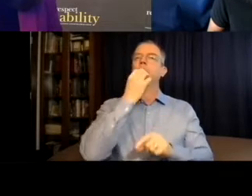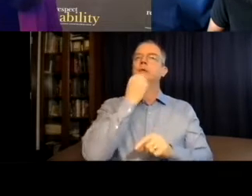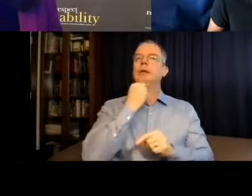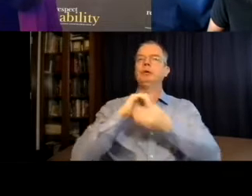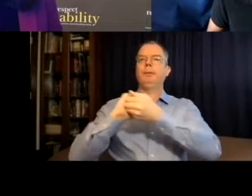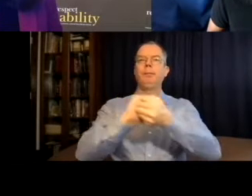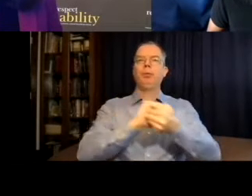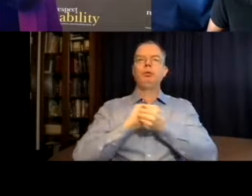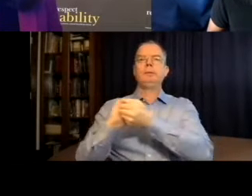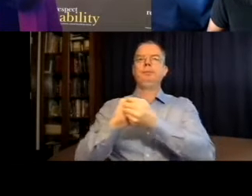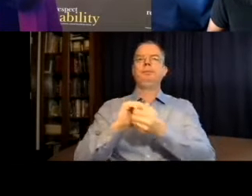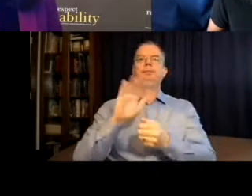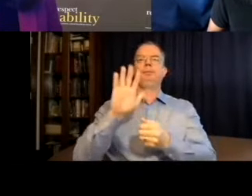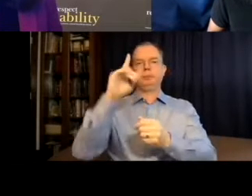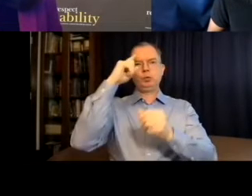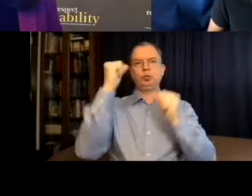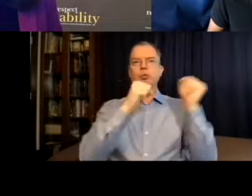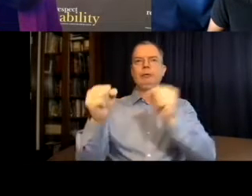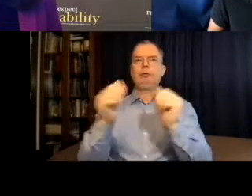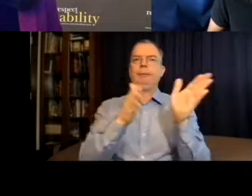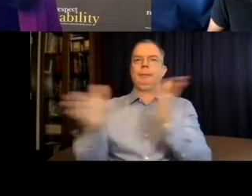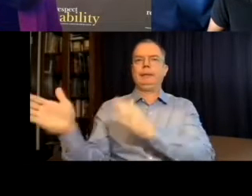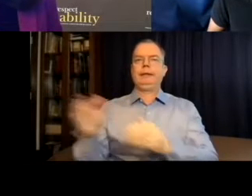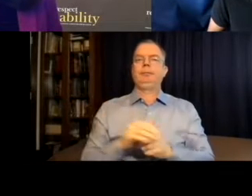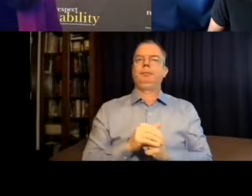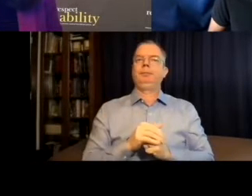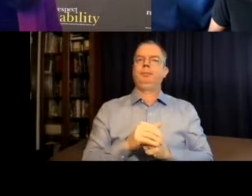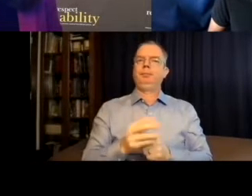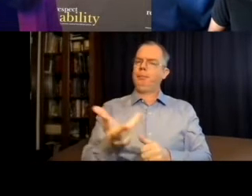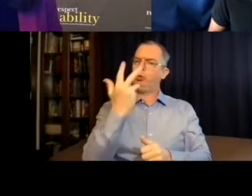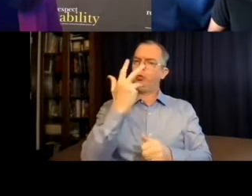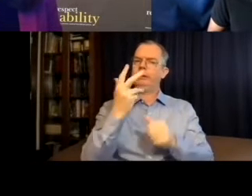value partnerships in our strategic plan.